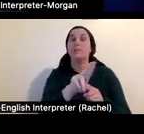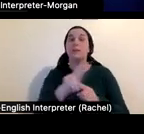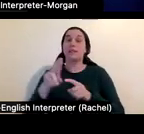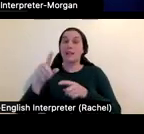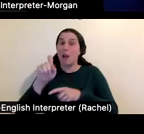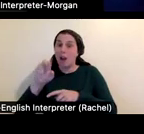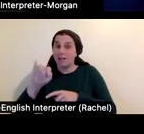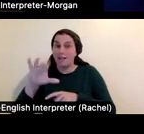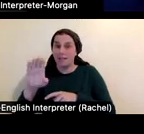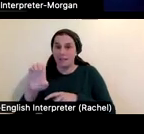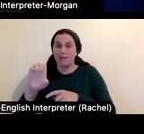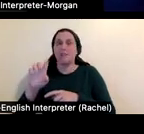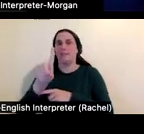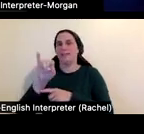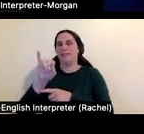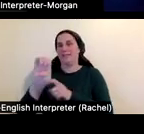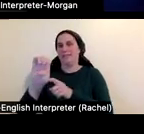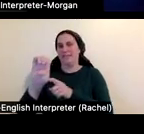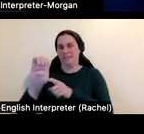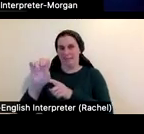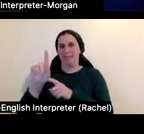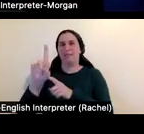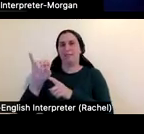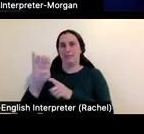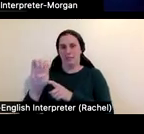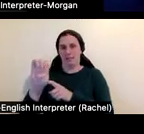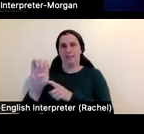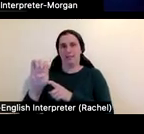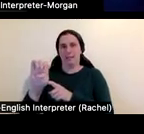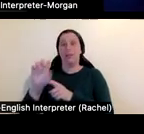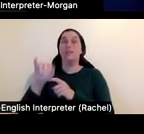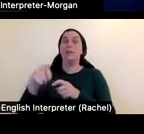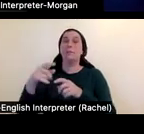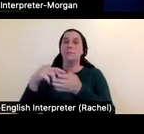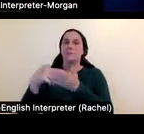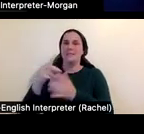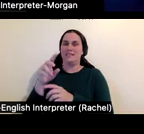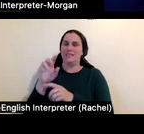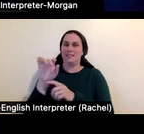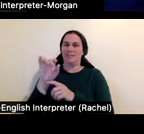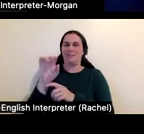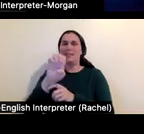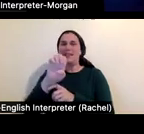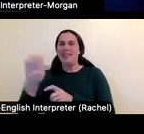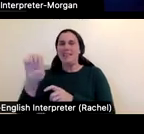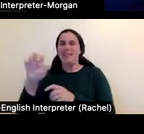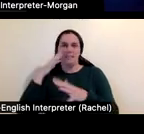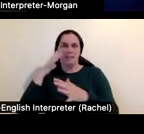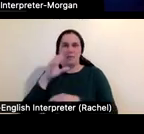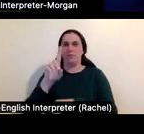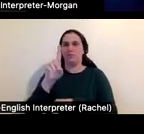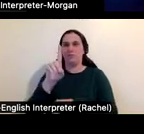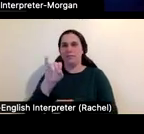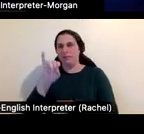die. And the R makes it long. Die. That's the same thing as the, Yes. the color, Yeah. okay.